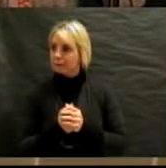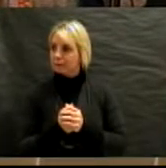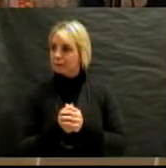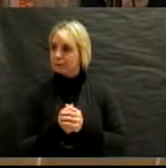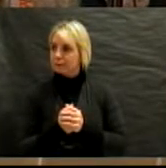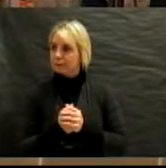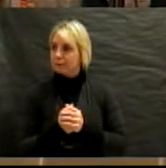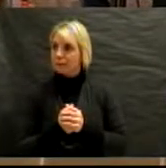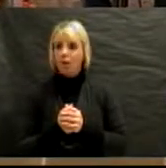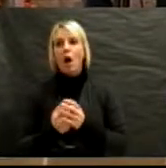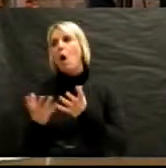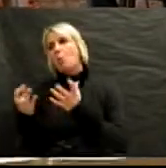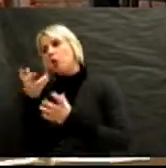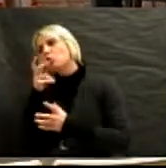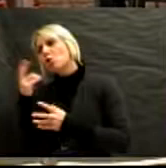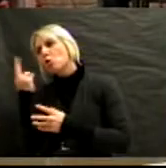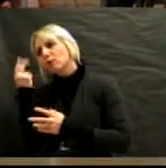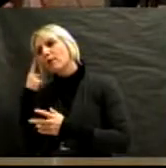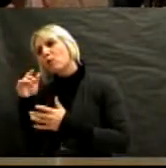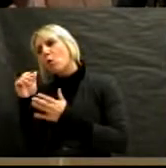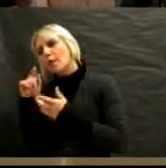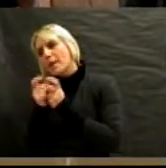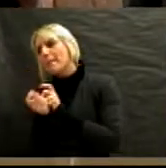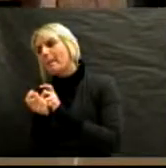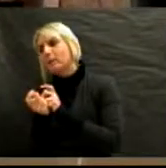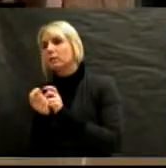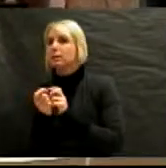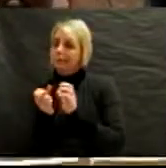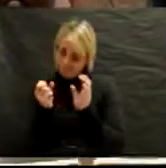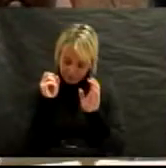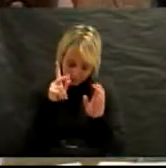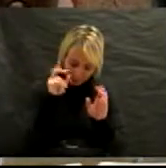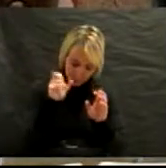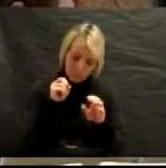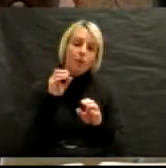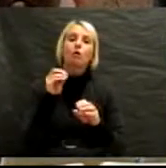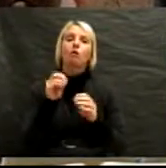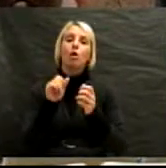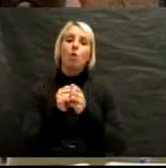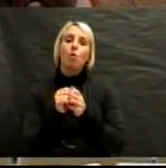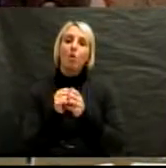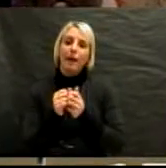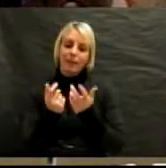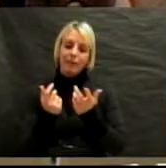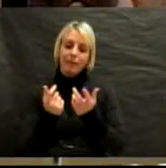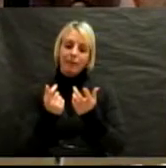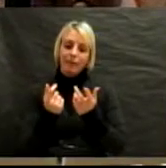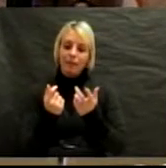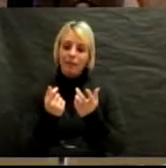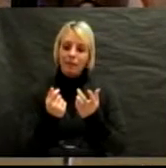with the idea being that this is likely the entire story that shows up in the newspaper tomorrow,